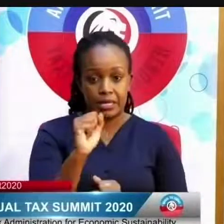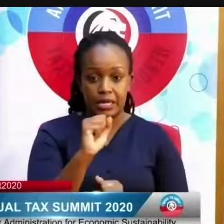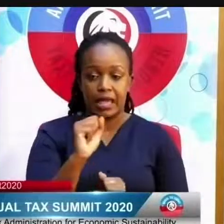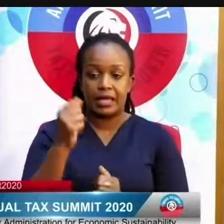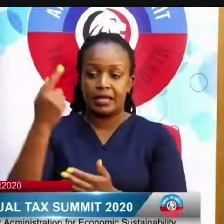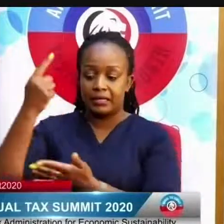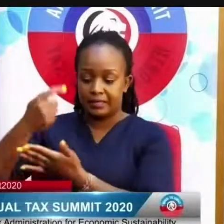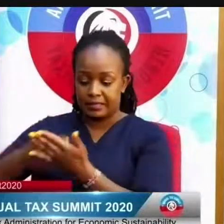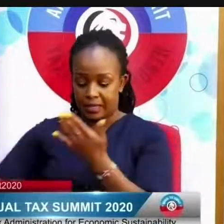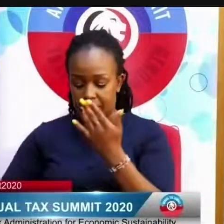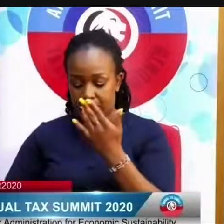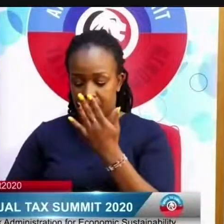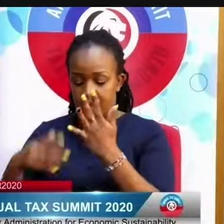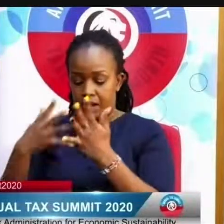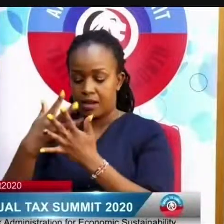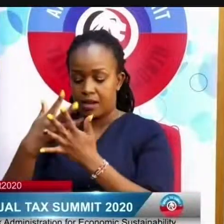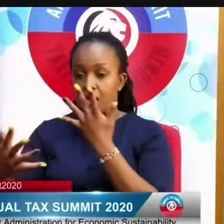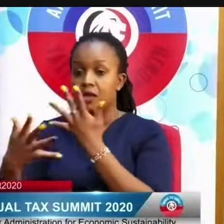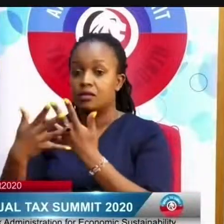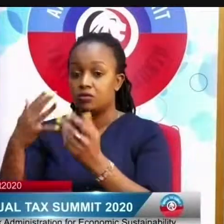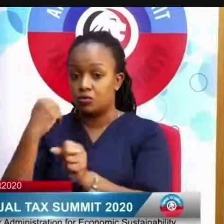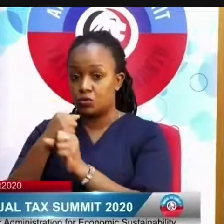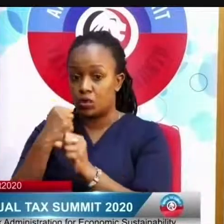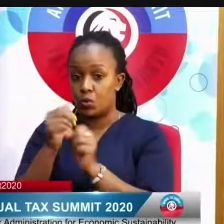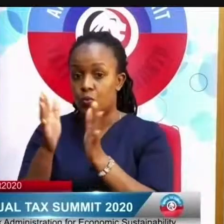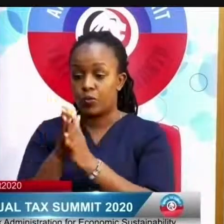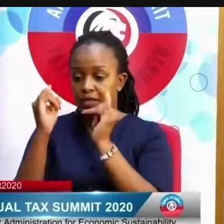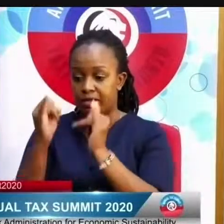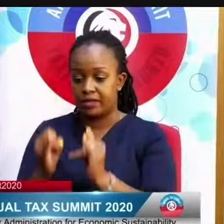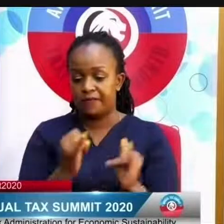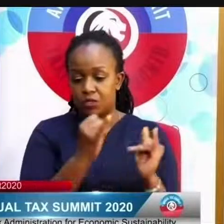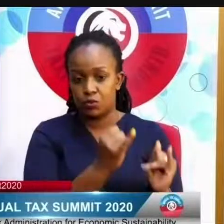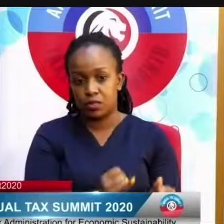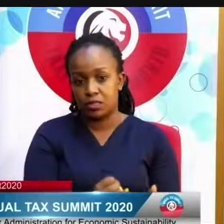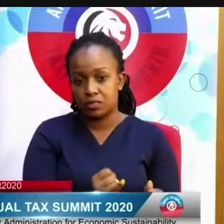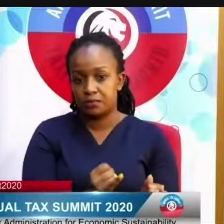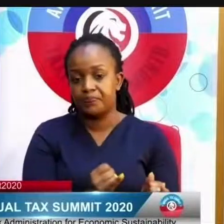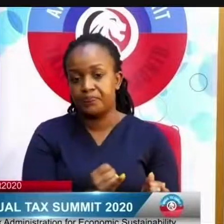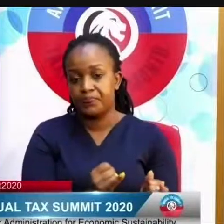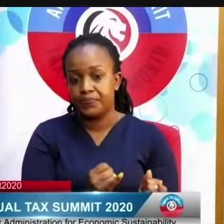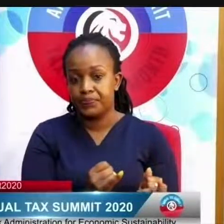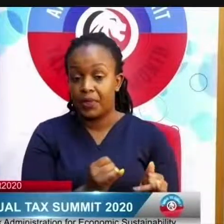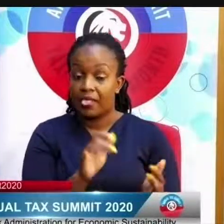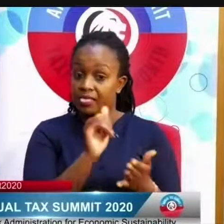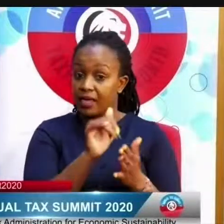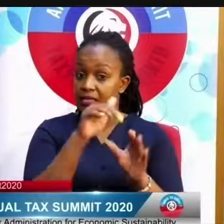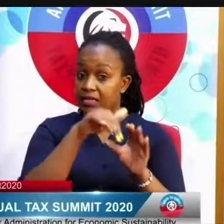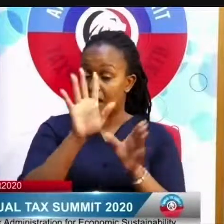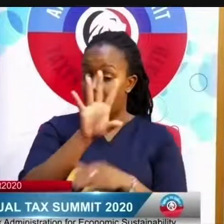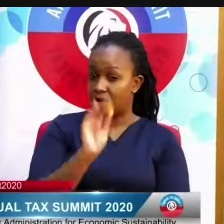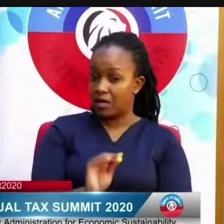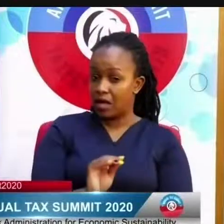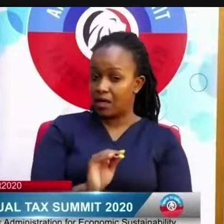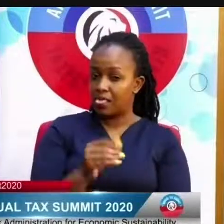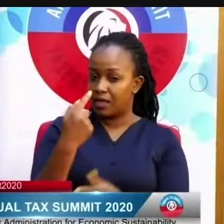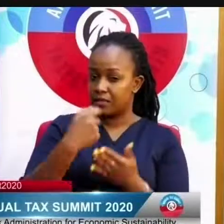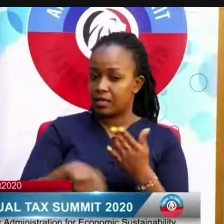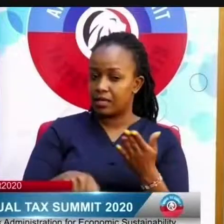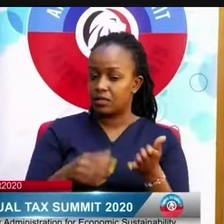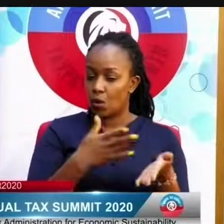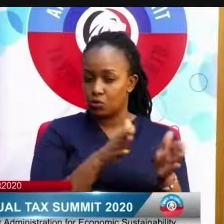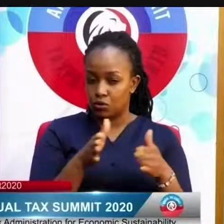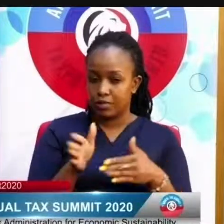worth individuals and politically connected persons, that in Africa the tax opportunities lie,